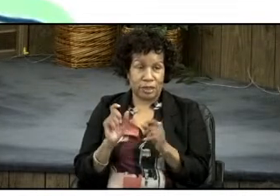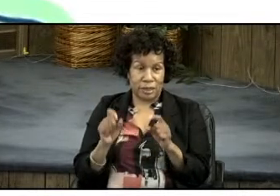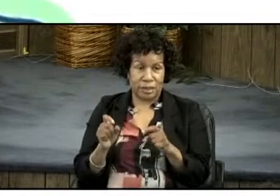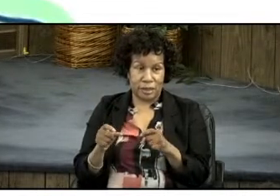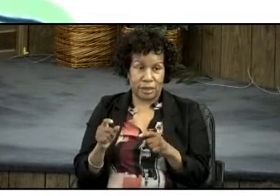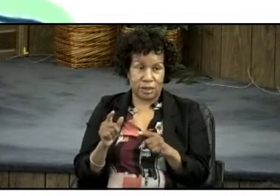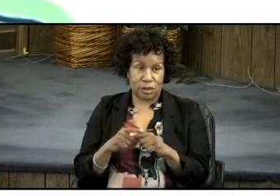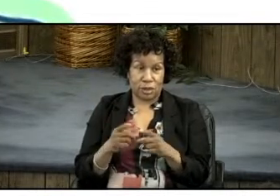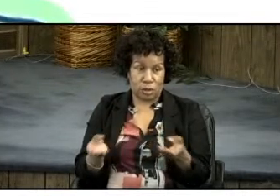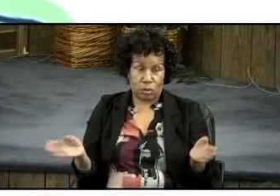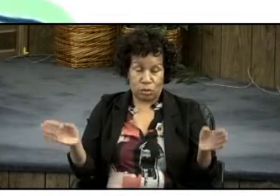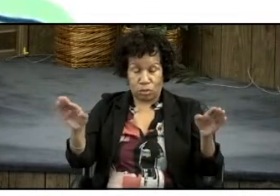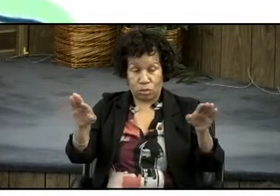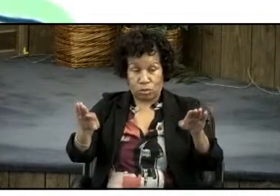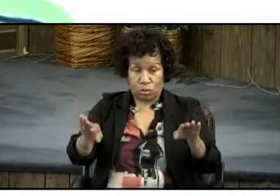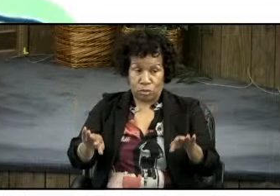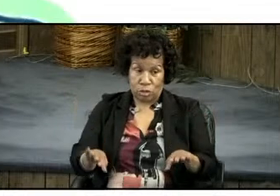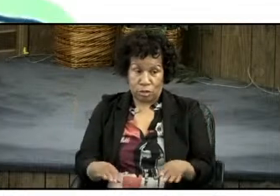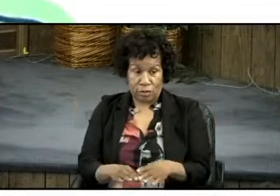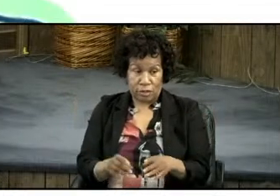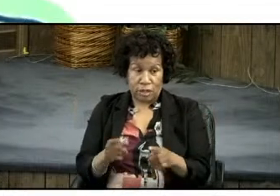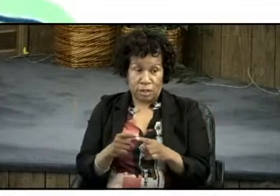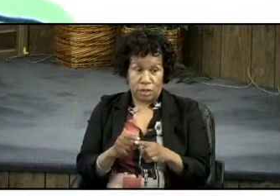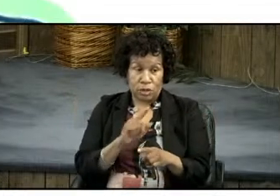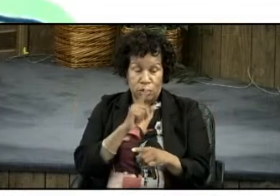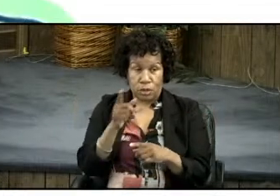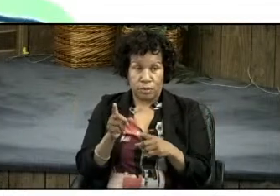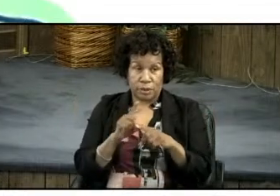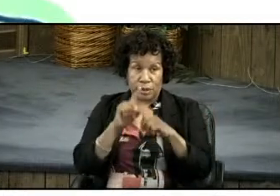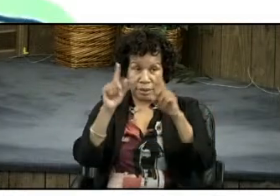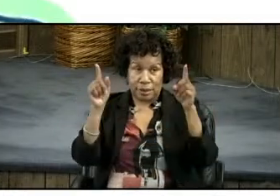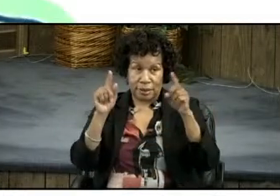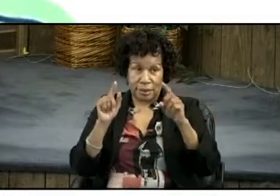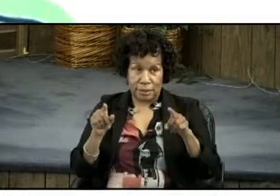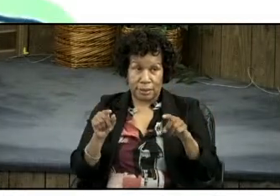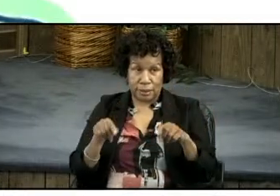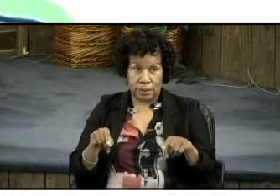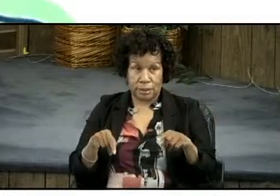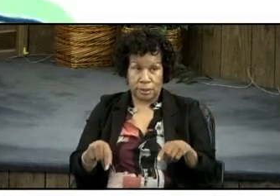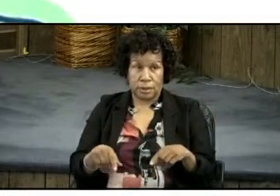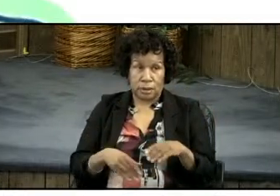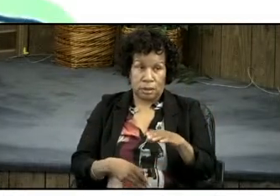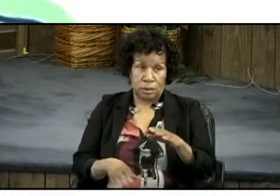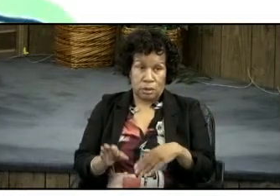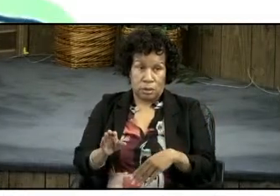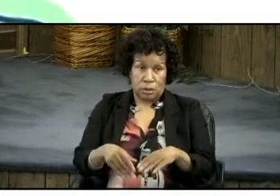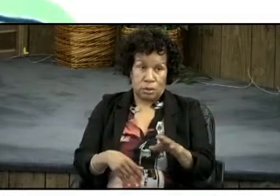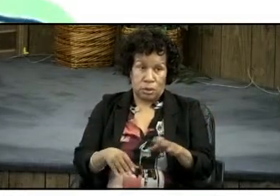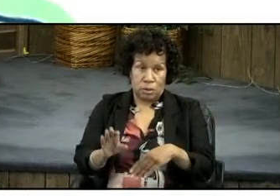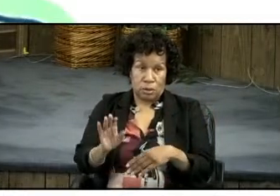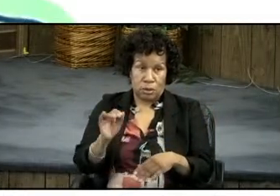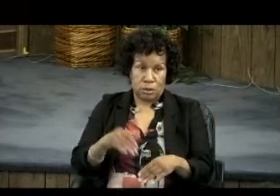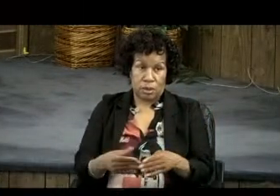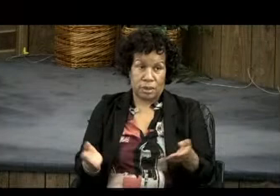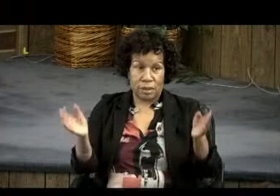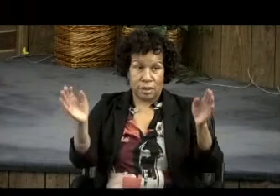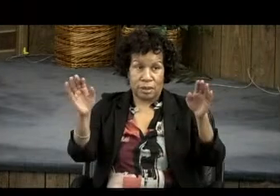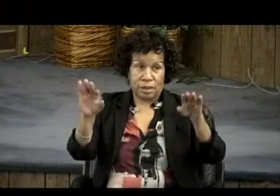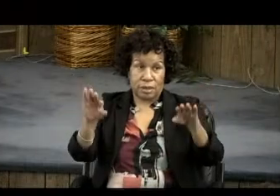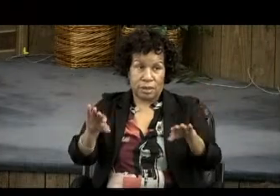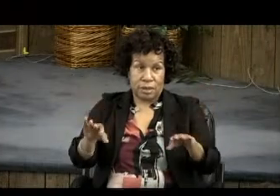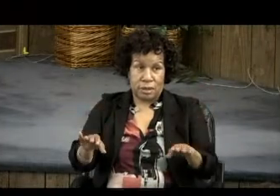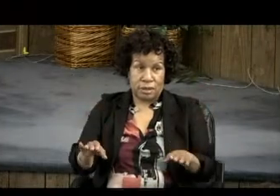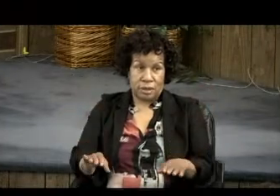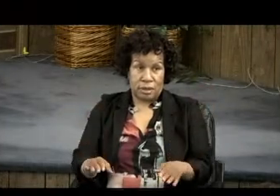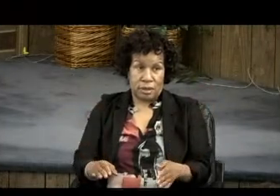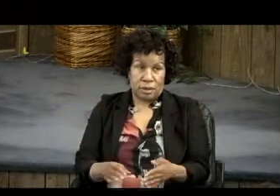in the valley to be tested. And David began to walk down into that valley. And here's what I believe he was saying as he was